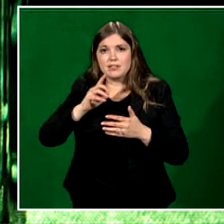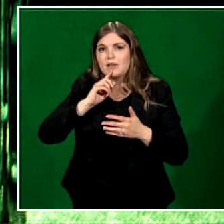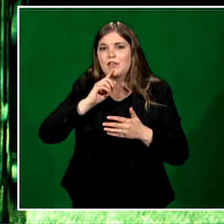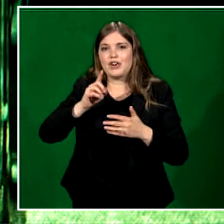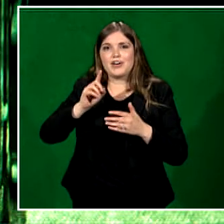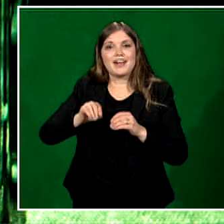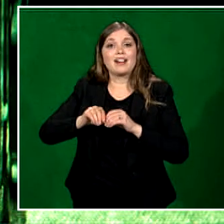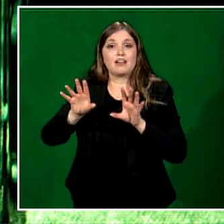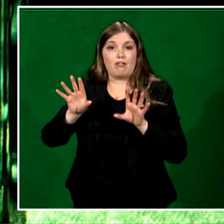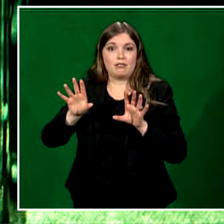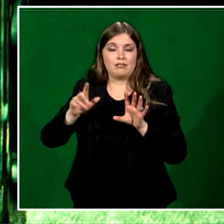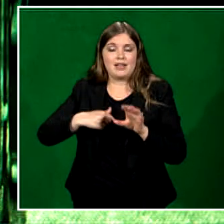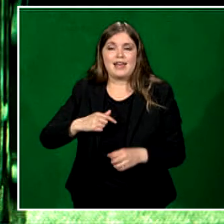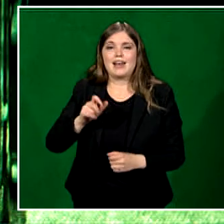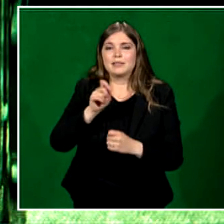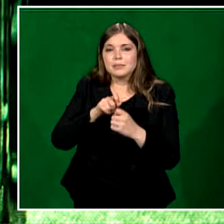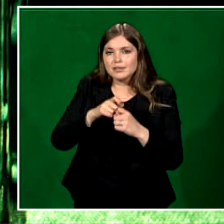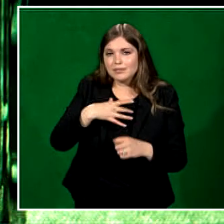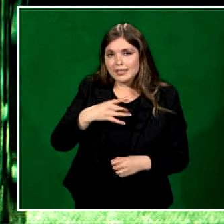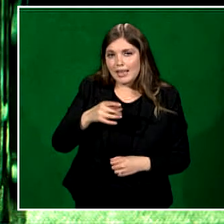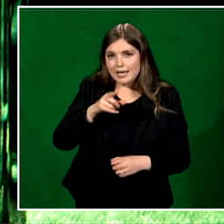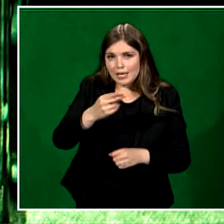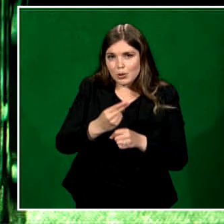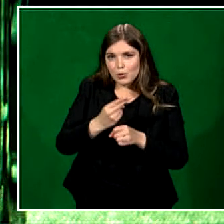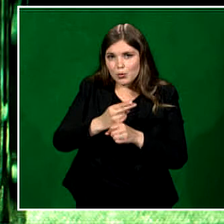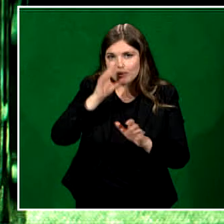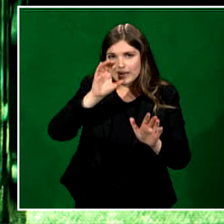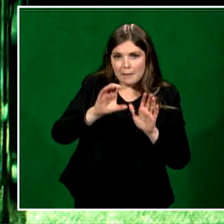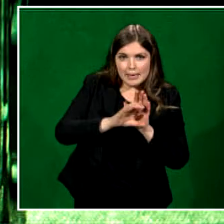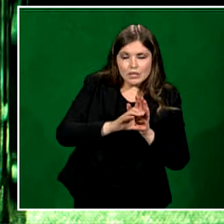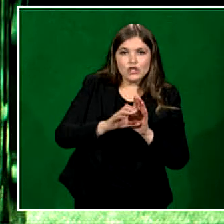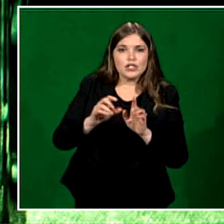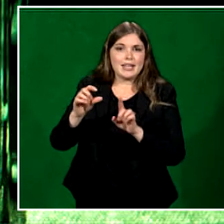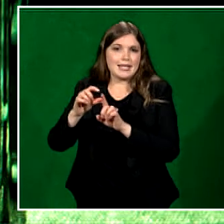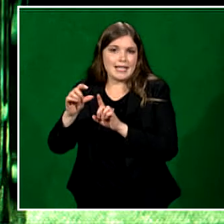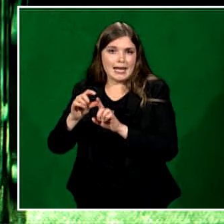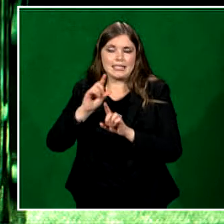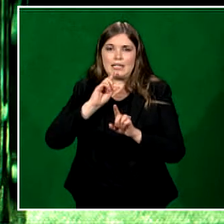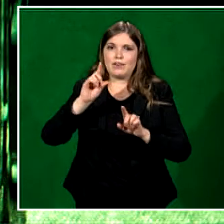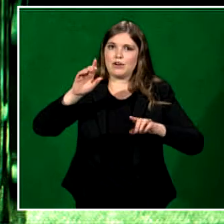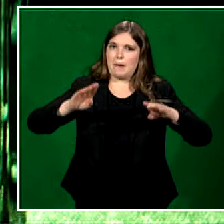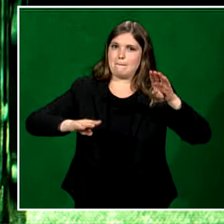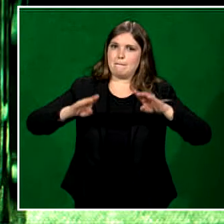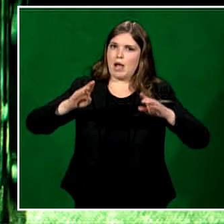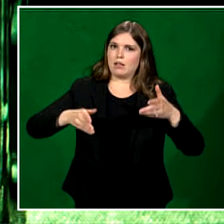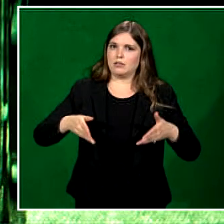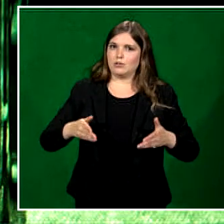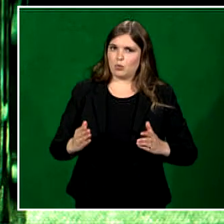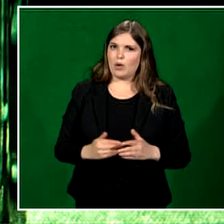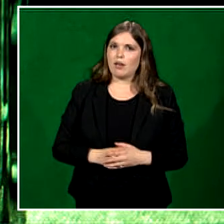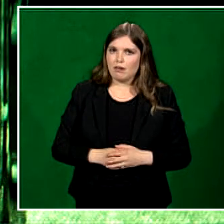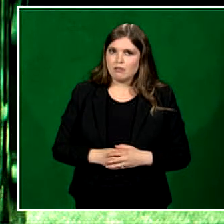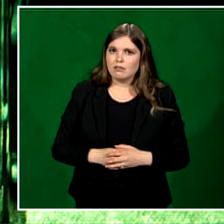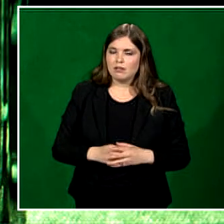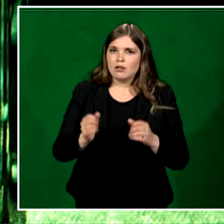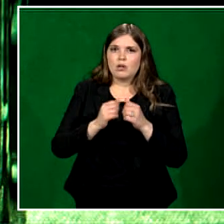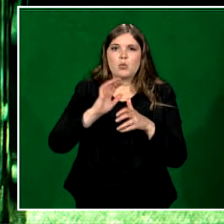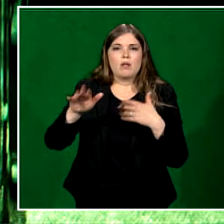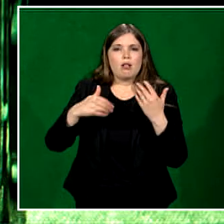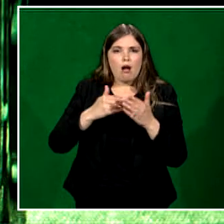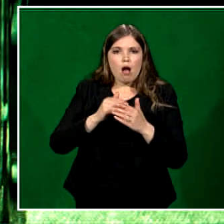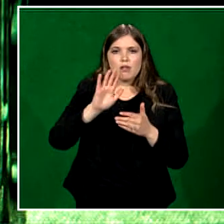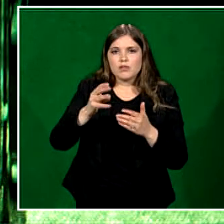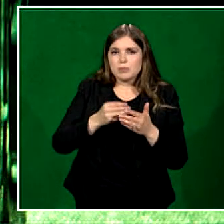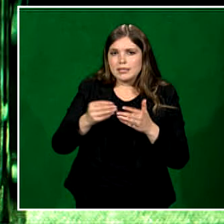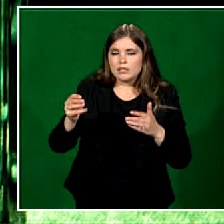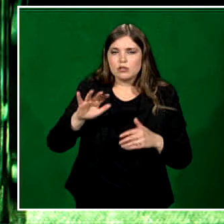And I particularly like that you use images and text in a really balanced way with all of your materials